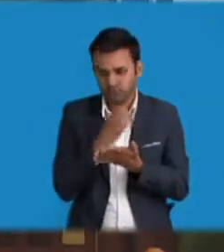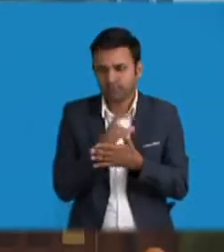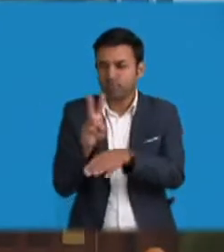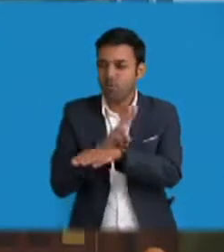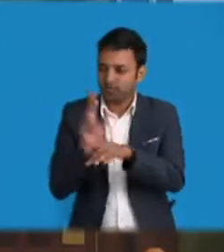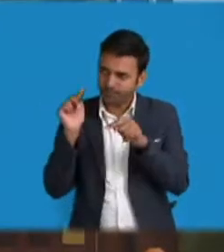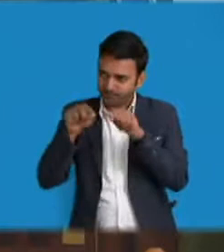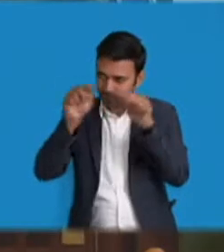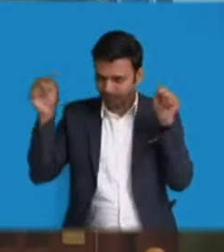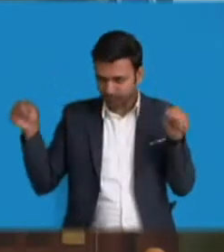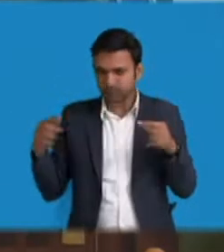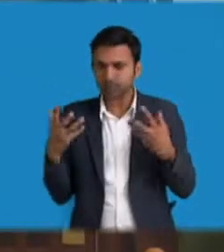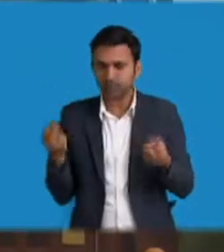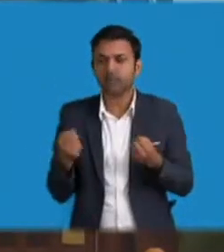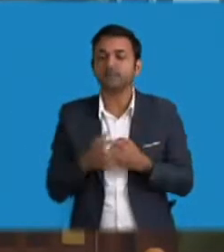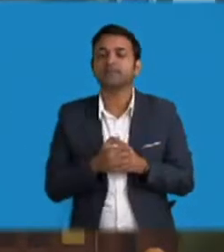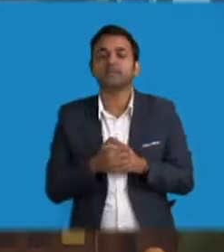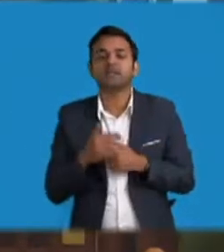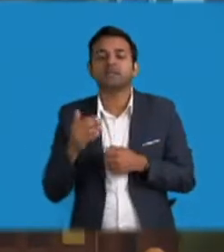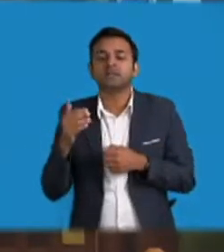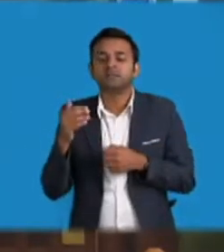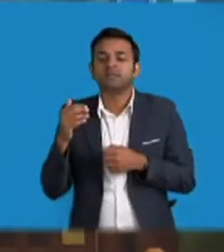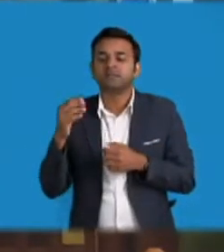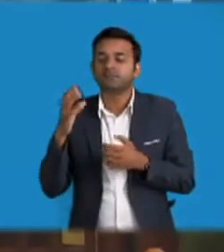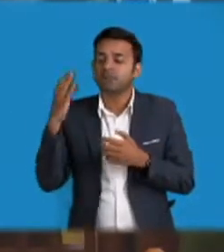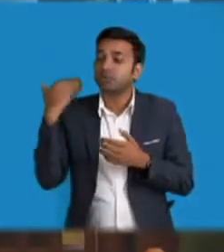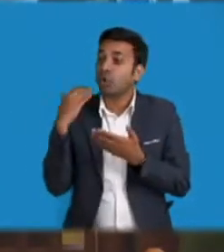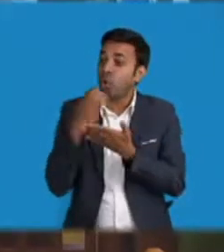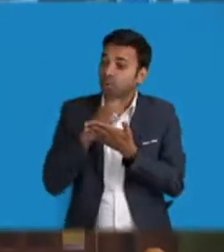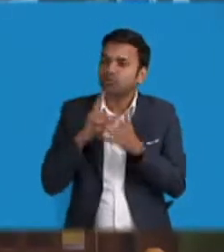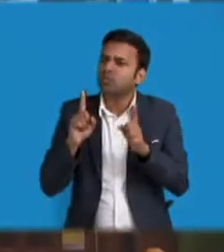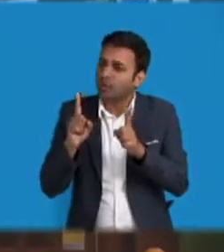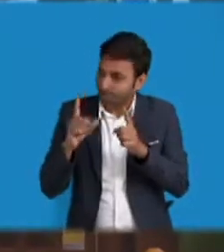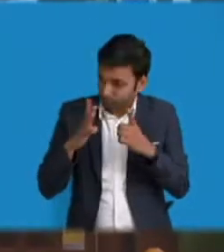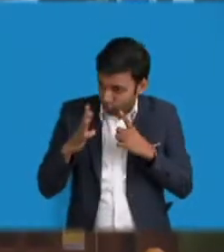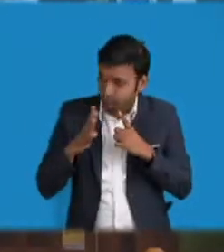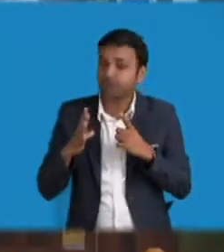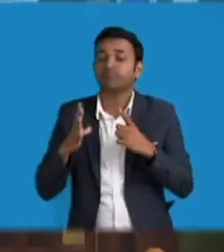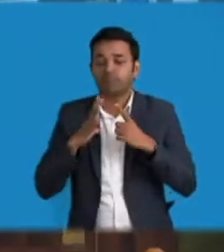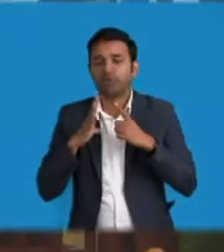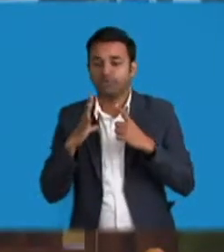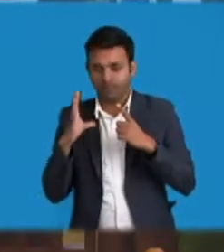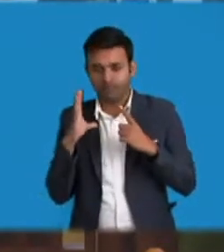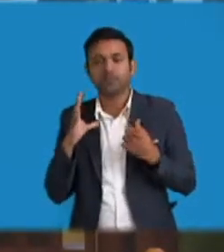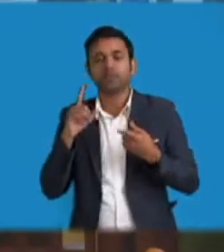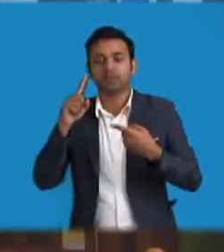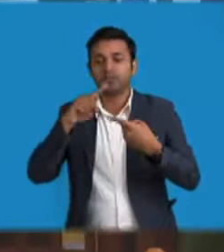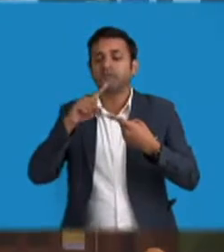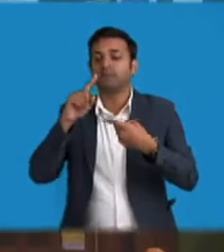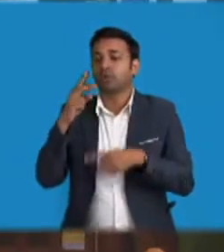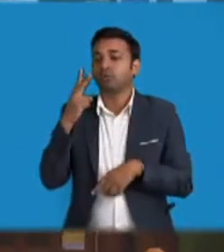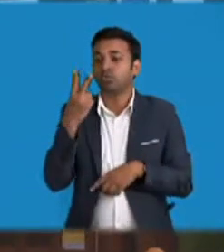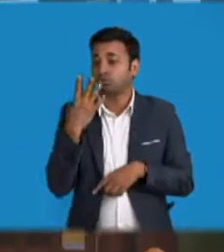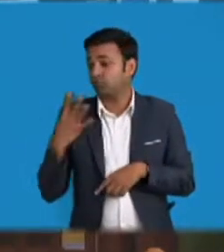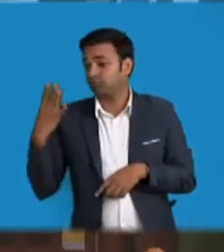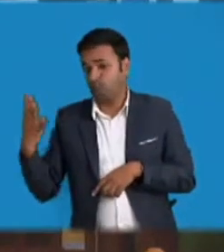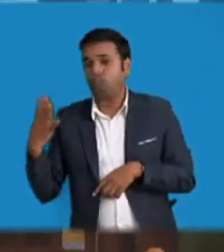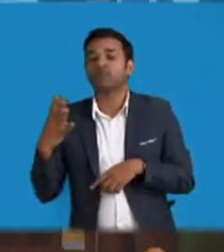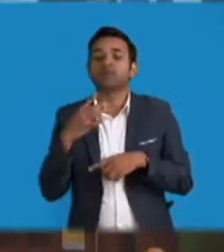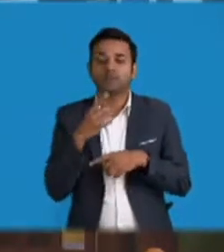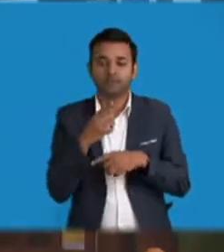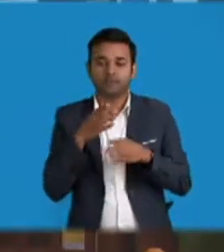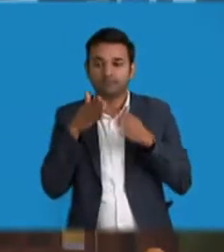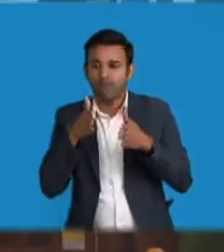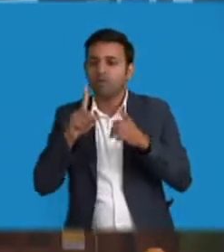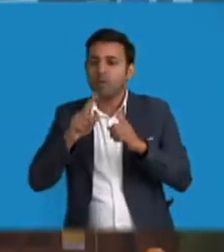require any tuition fee, and short courses range from 2 to 4 weeks, are in the area of construction, such as painting, tile